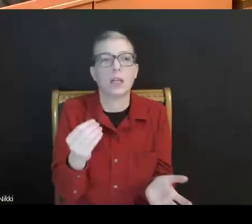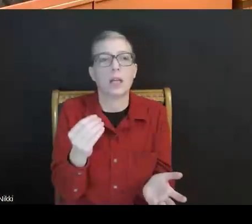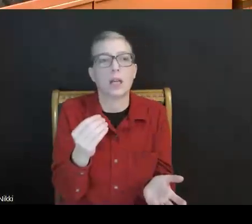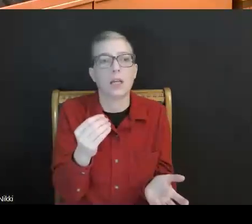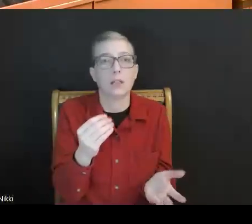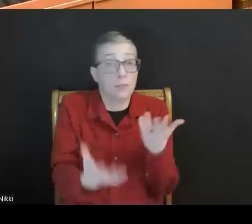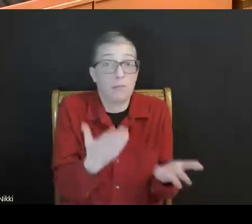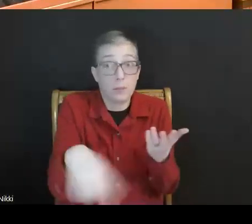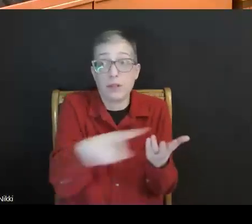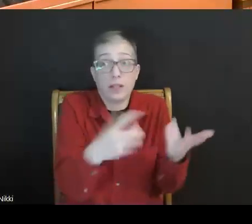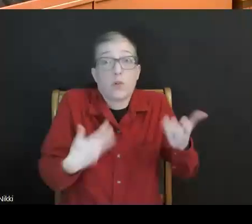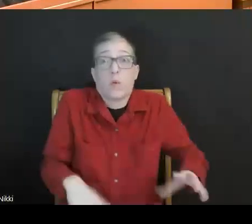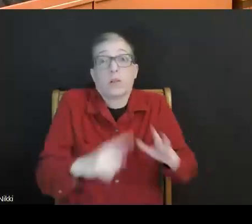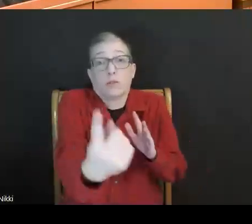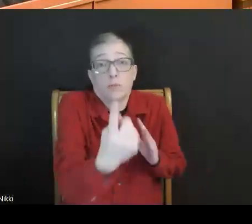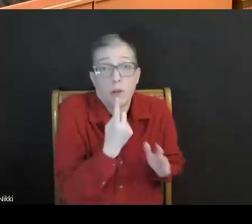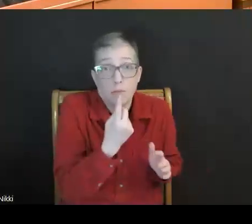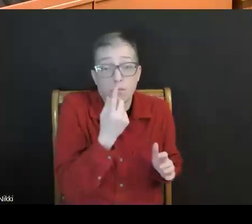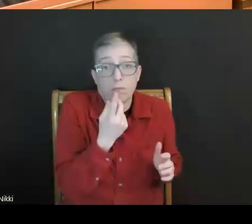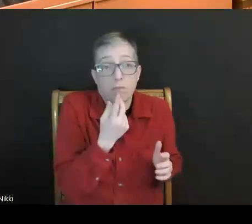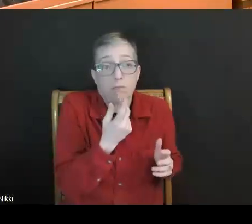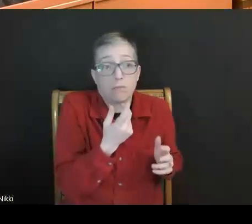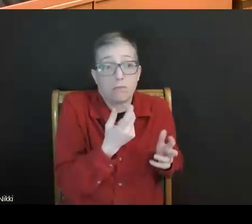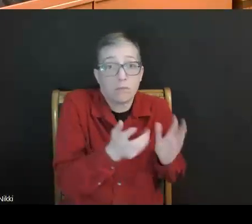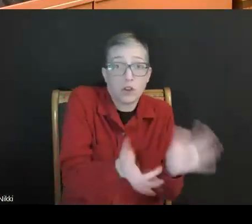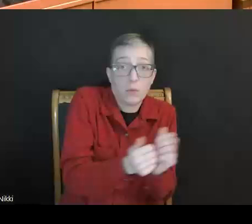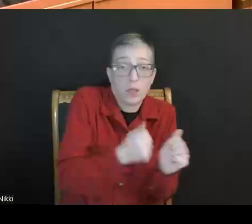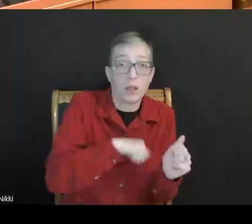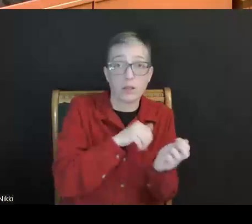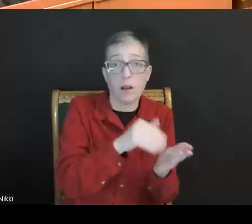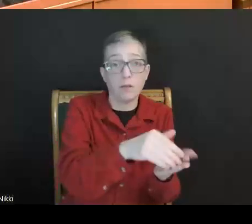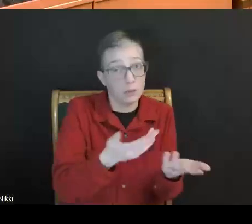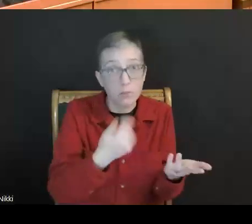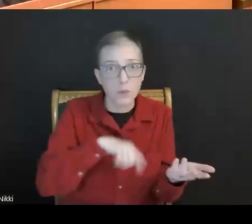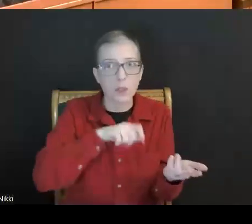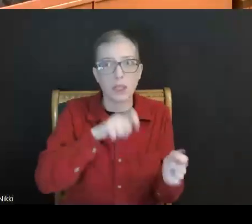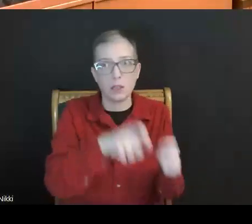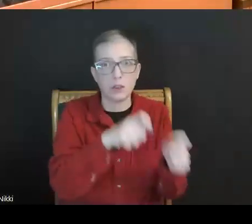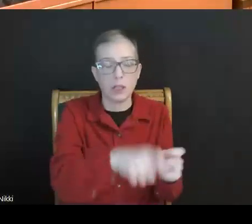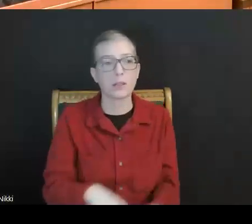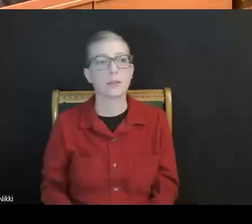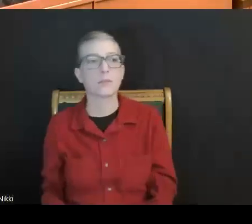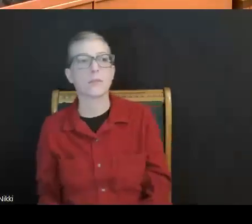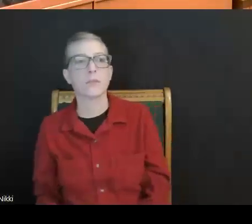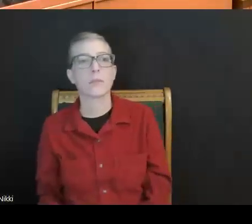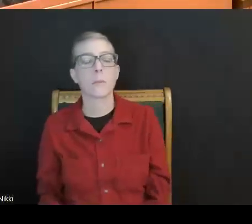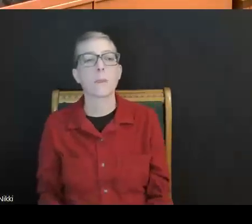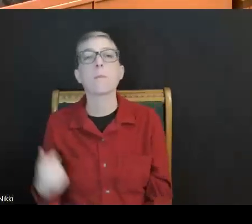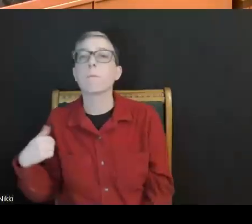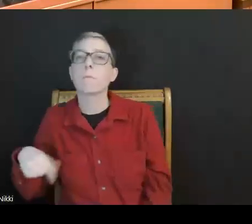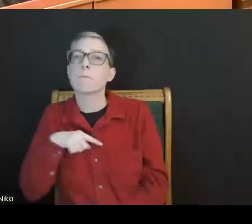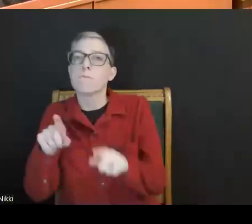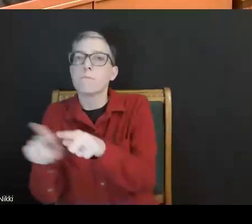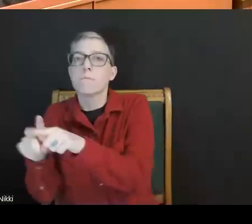seeing us very often. Yeah, I think one of the ways we've also tried to think about our